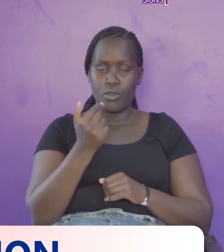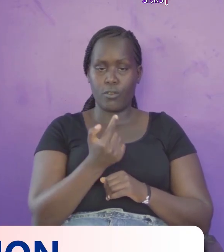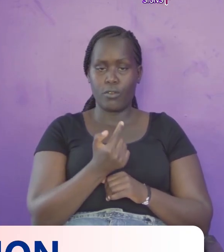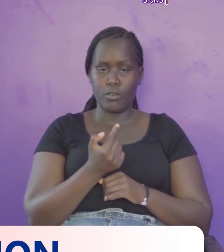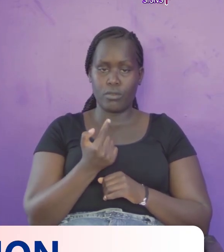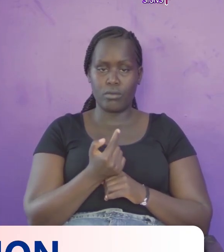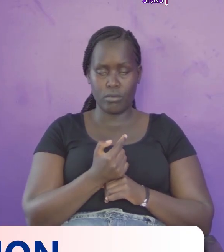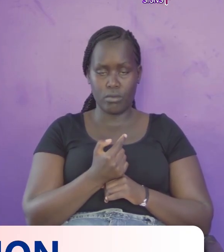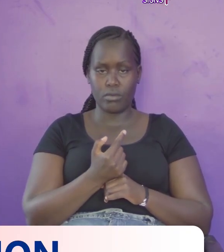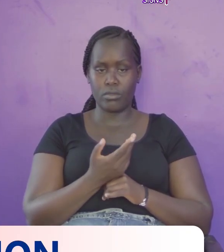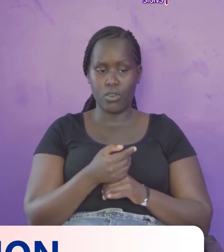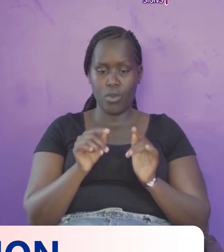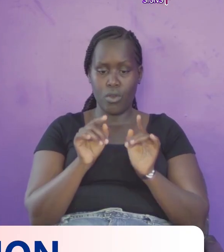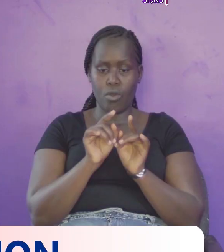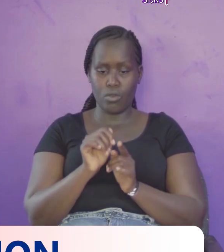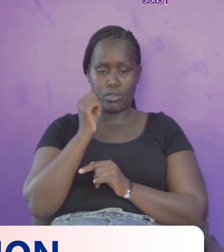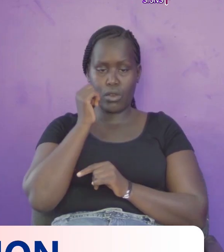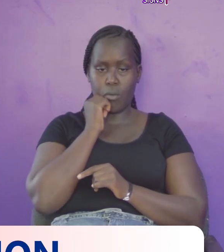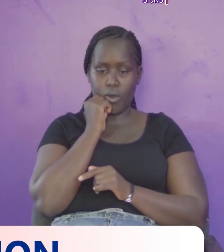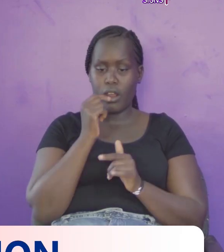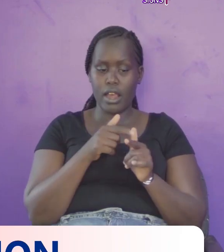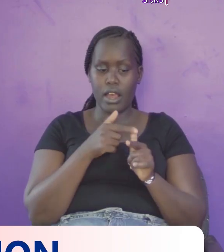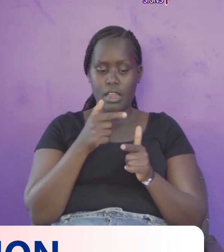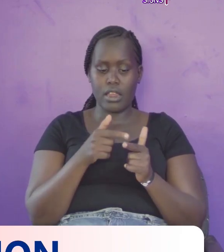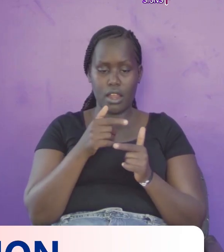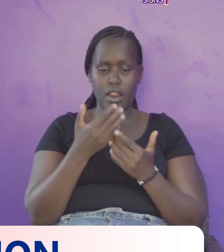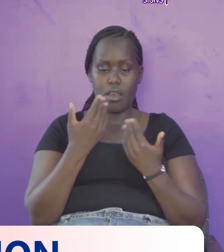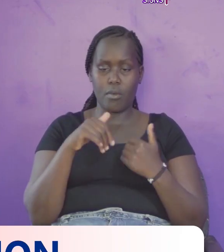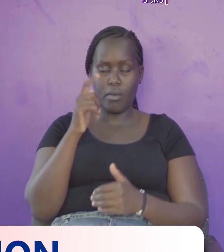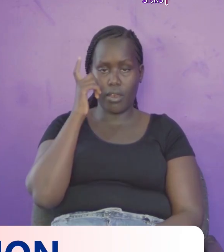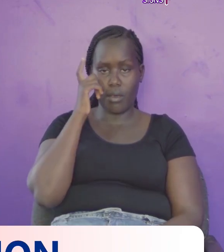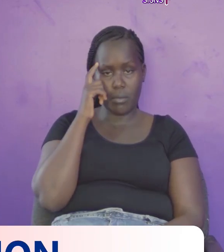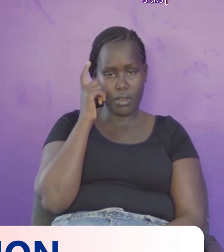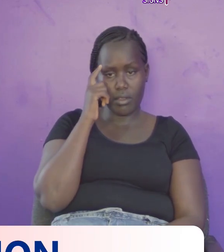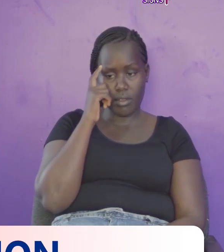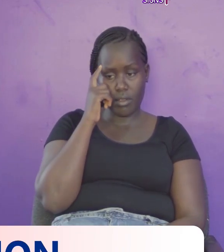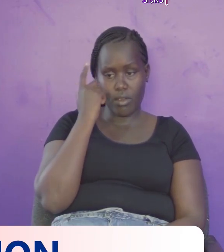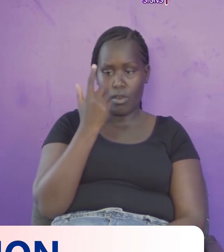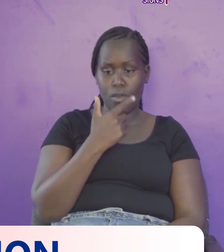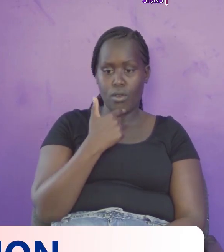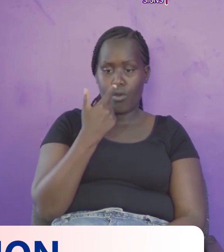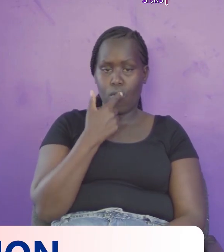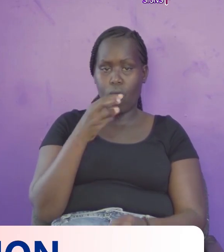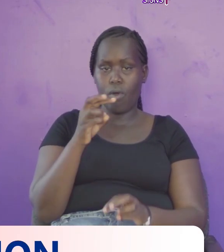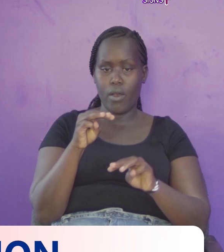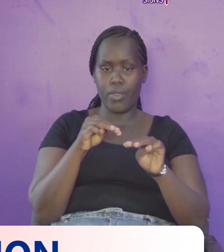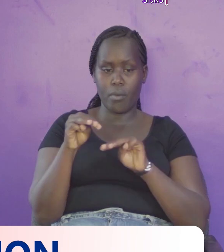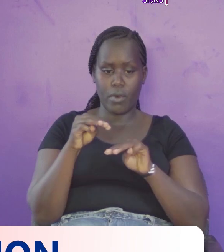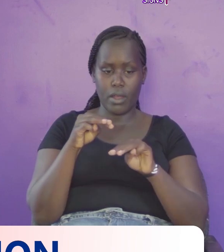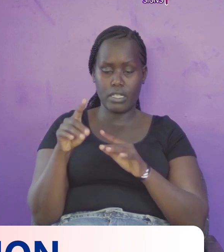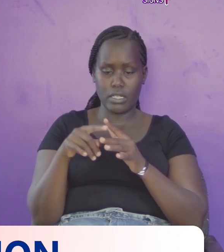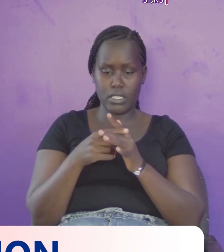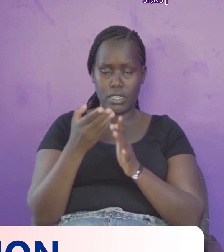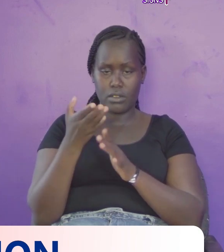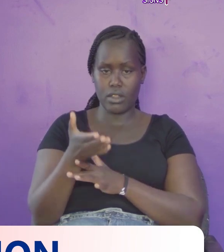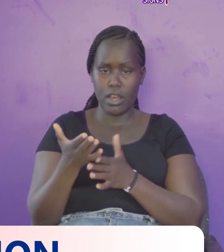fact that you are also mourning. And then I'm just thinking, who are the managers? Let me start from there. Maybe